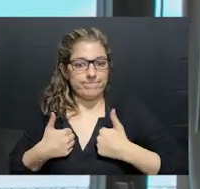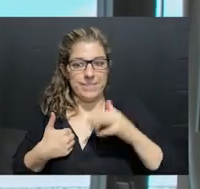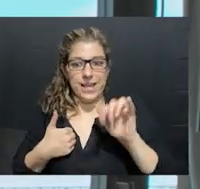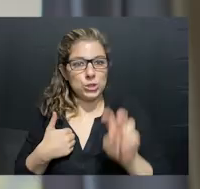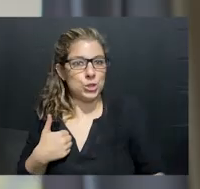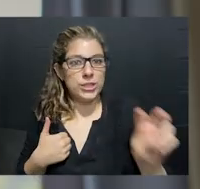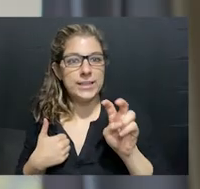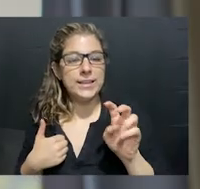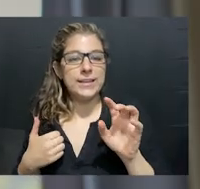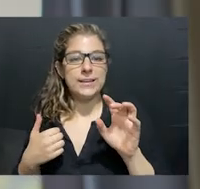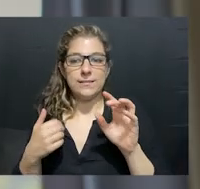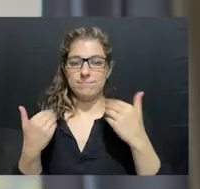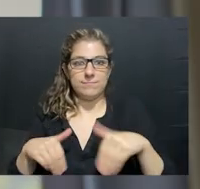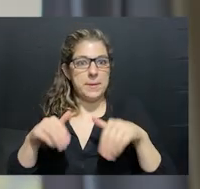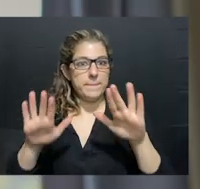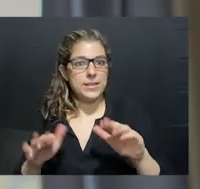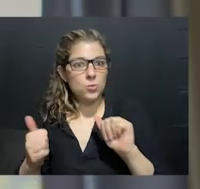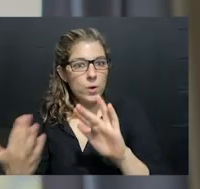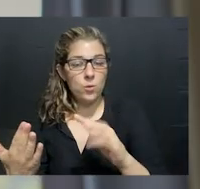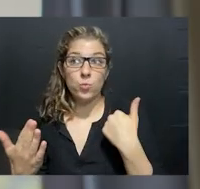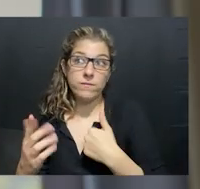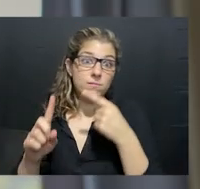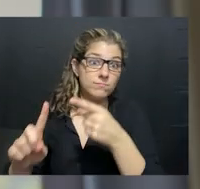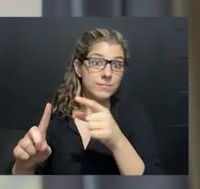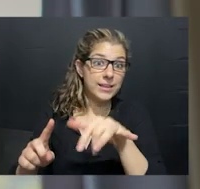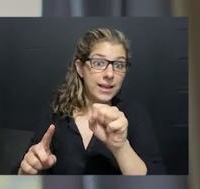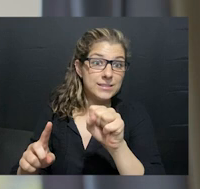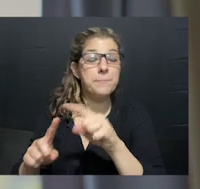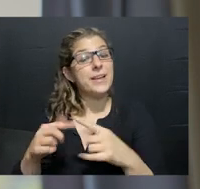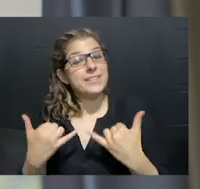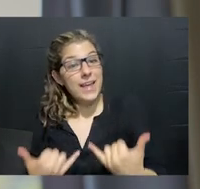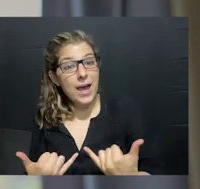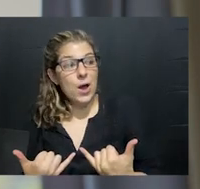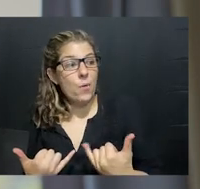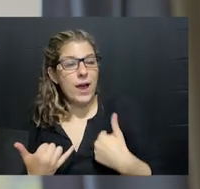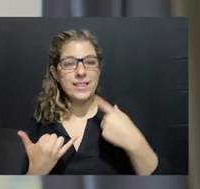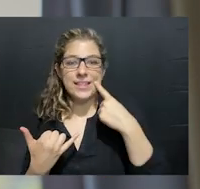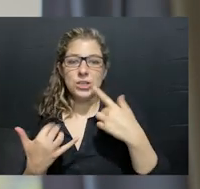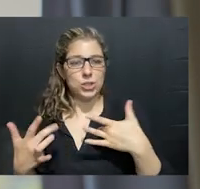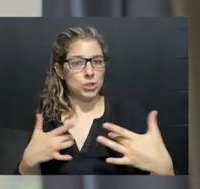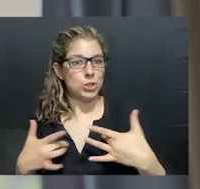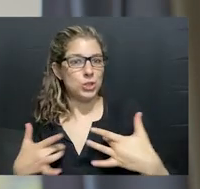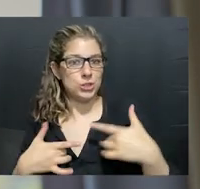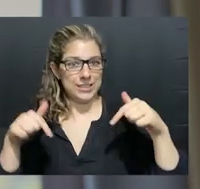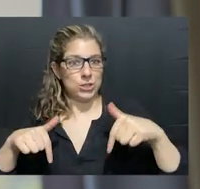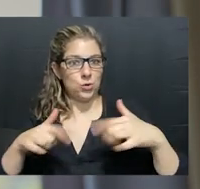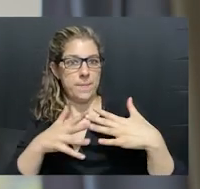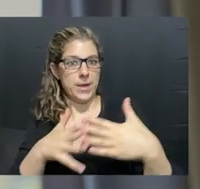journey in an extraordinary fashion. But now I think there's concerns here in